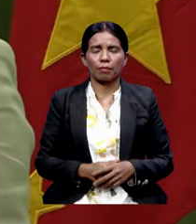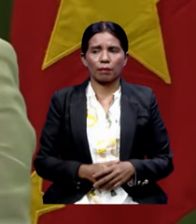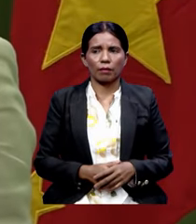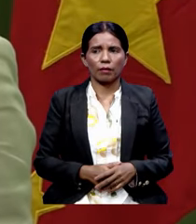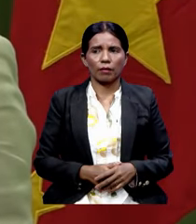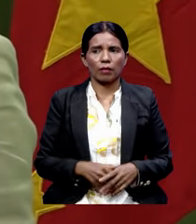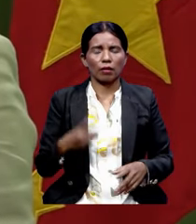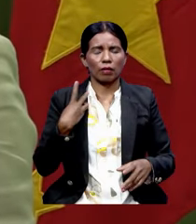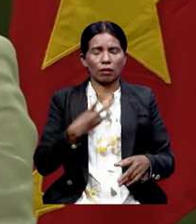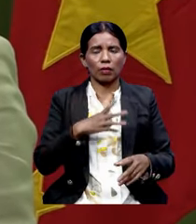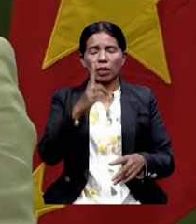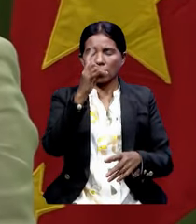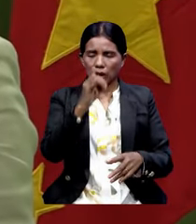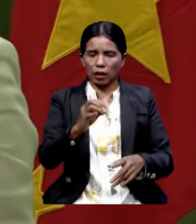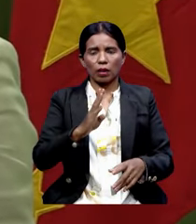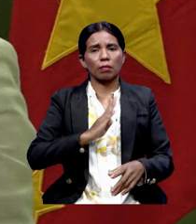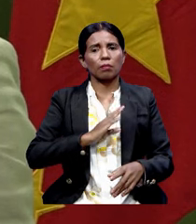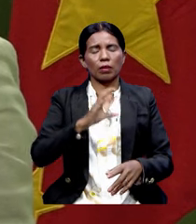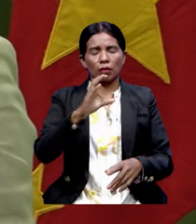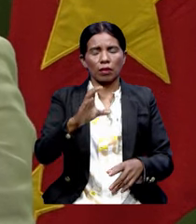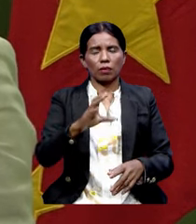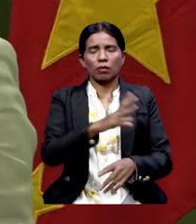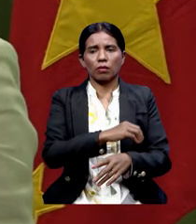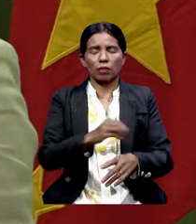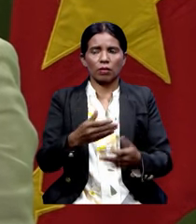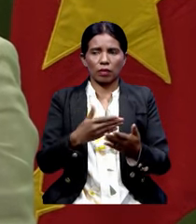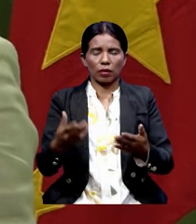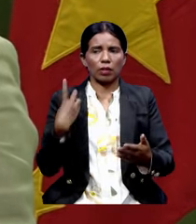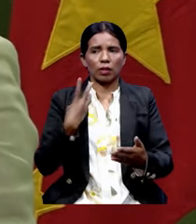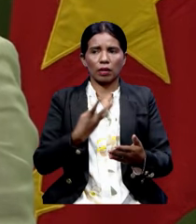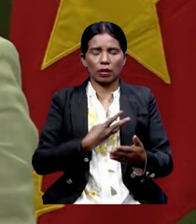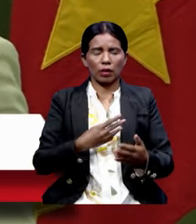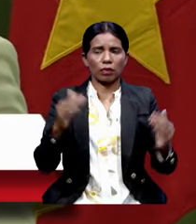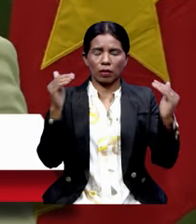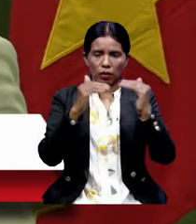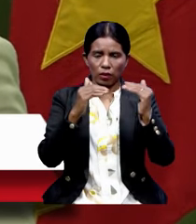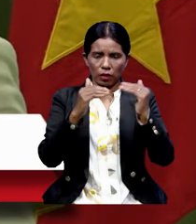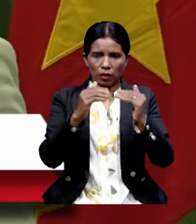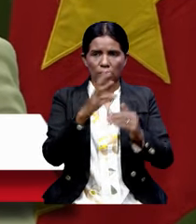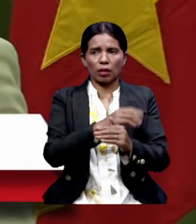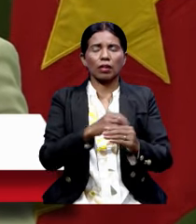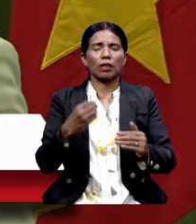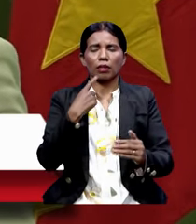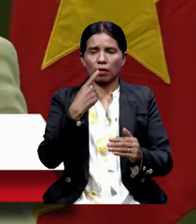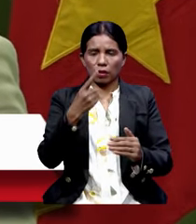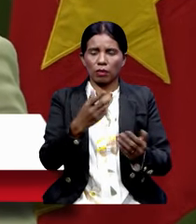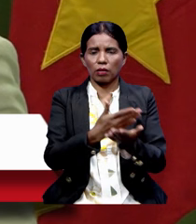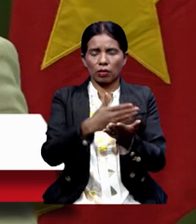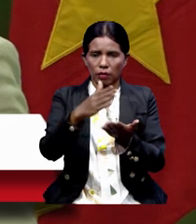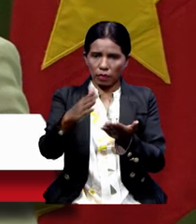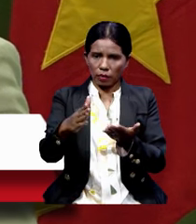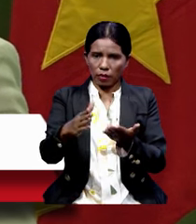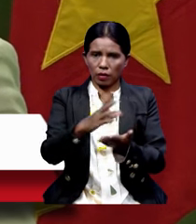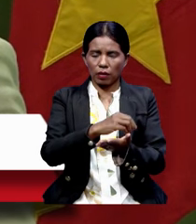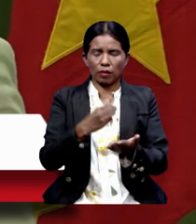Delhi, Bokal, and other places. After this meeting, visiting, and research, it